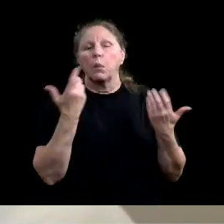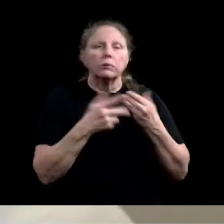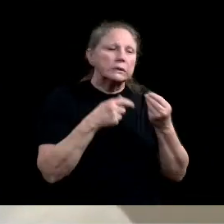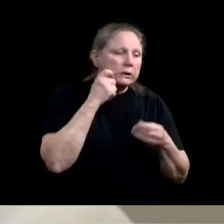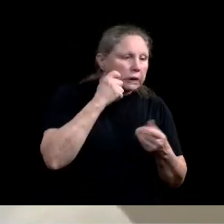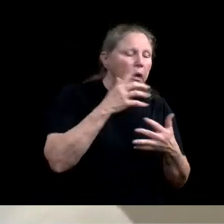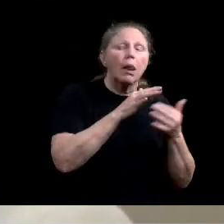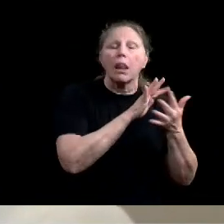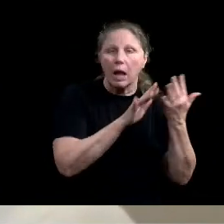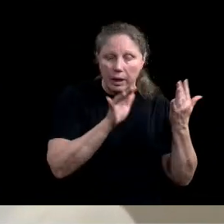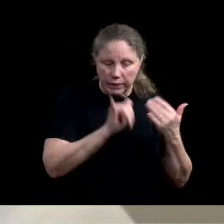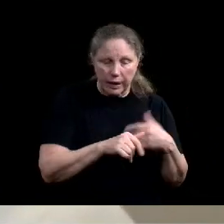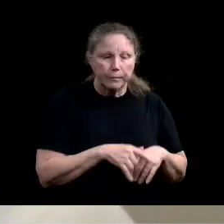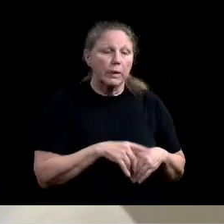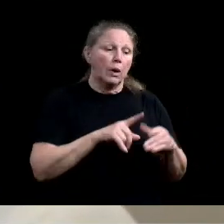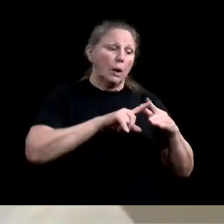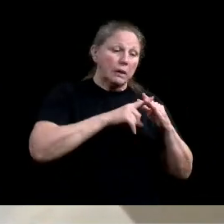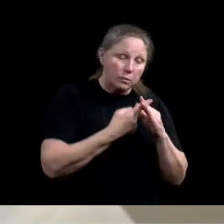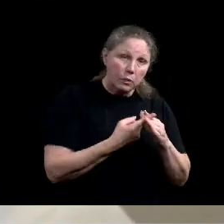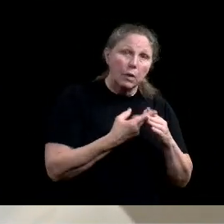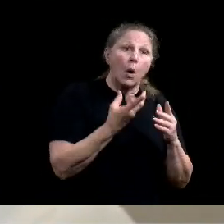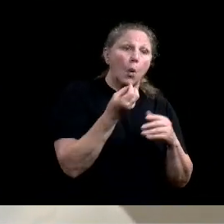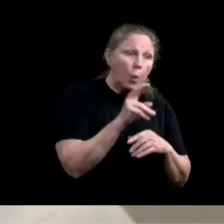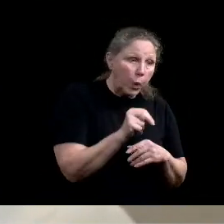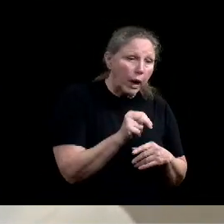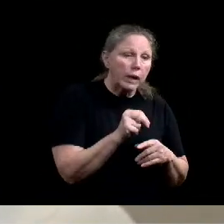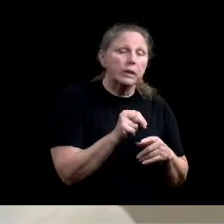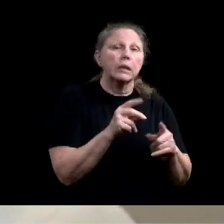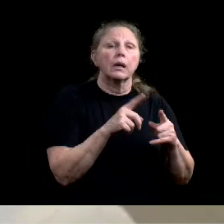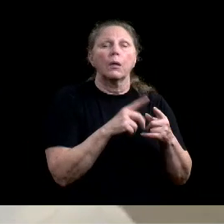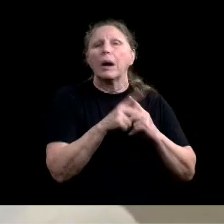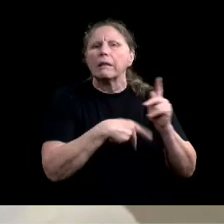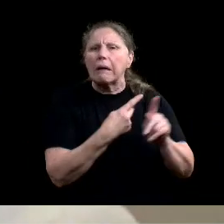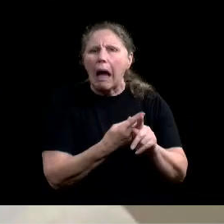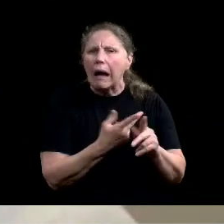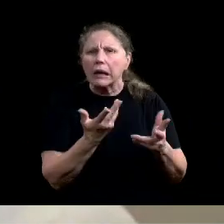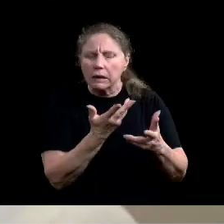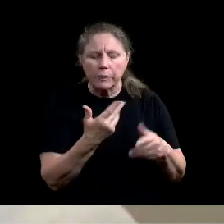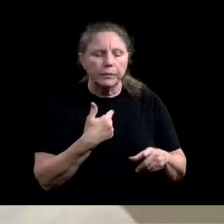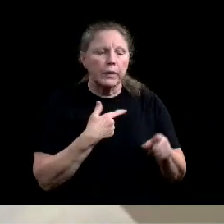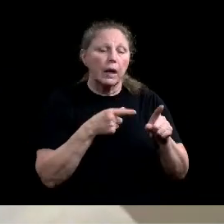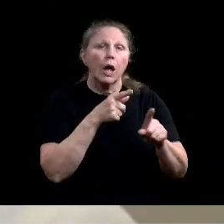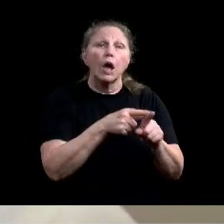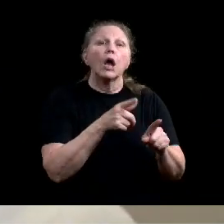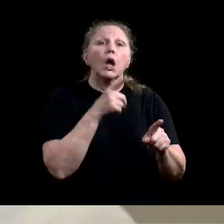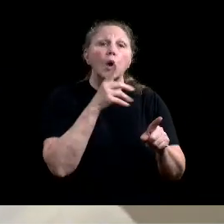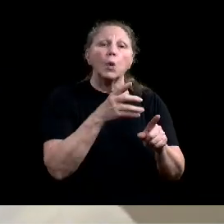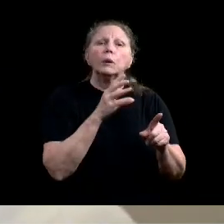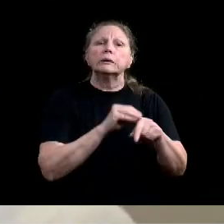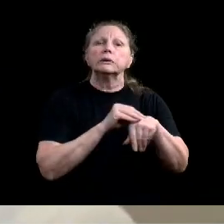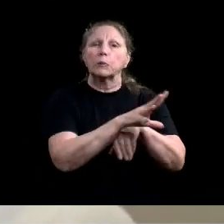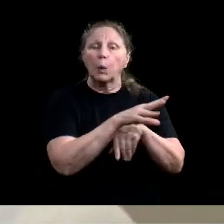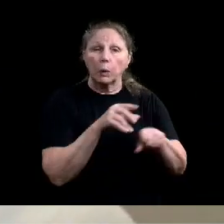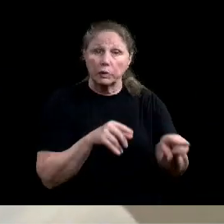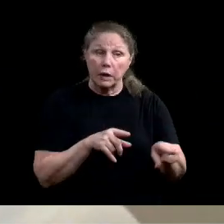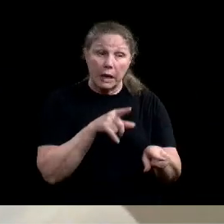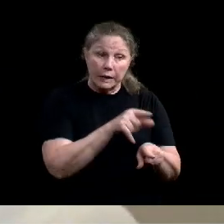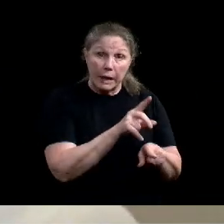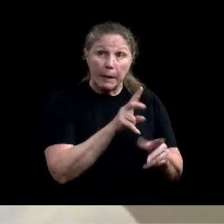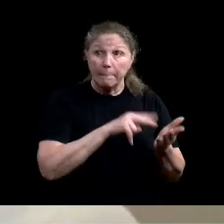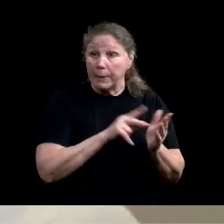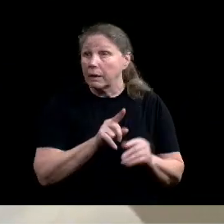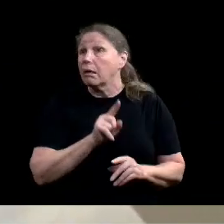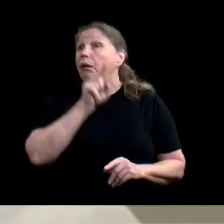the individual has, their exposure. In other words, did they travel to an area of high density, or were they exposed